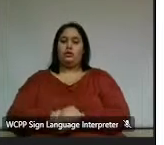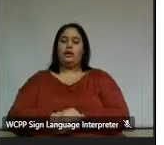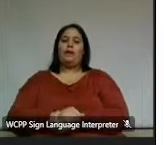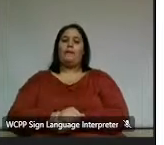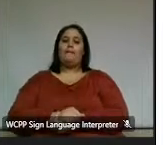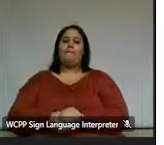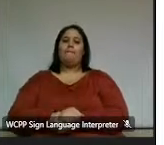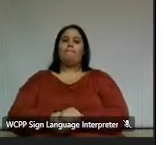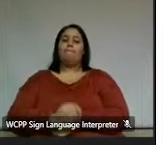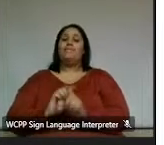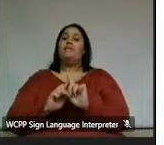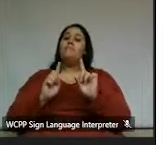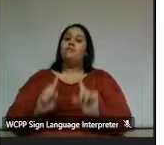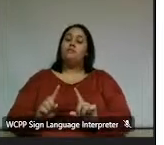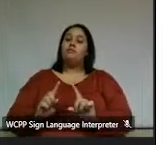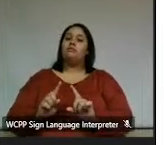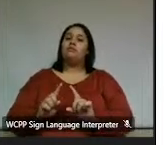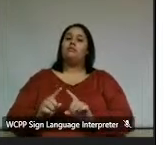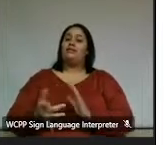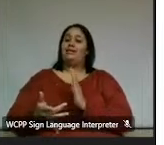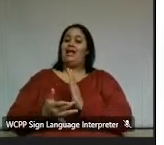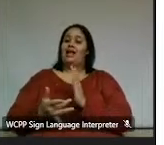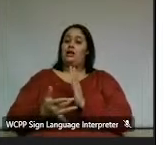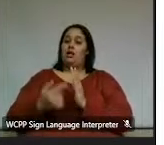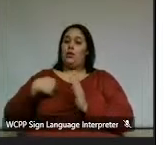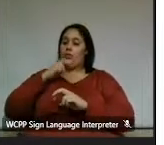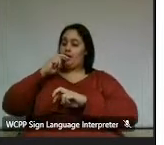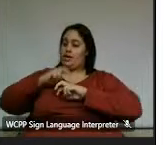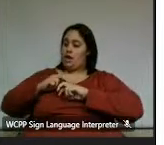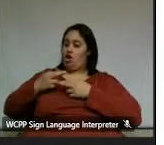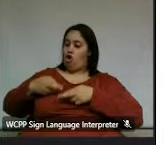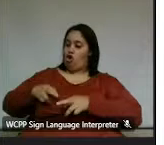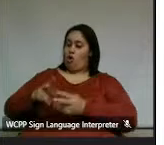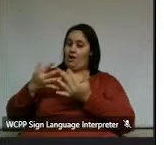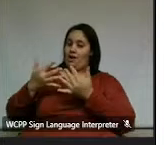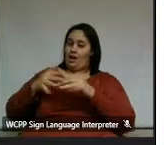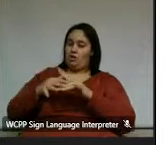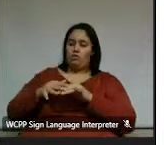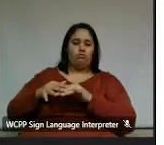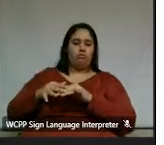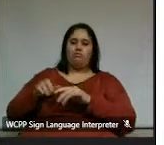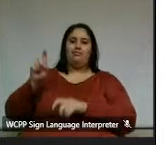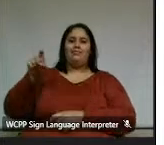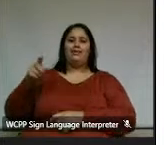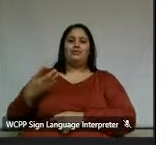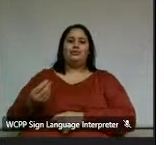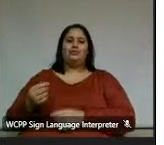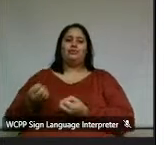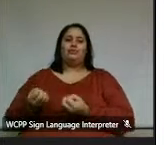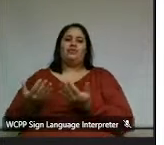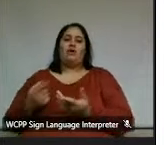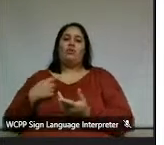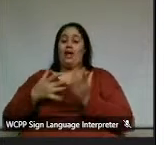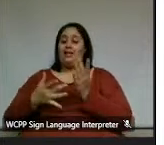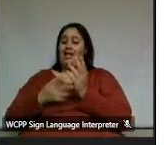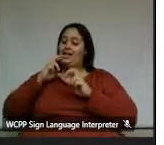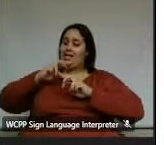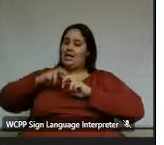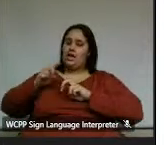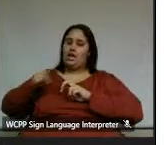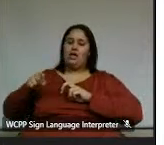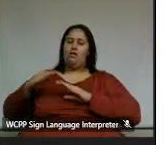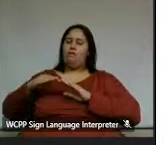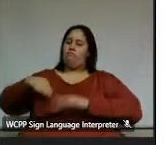And however, the technical need on our road network cannot be undermined, because the technical need is 10 times that